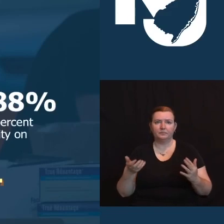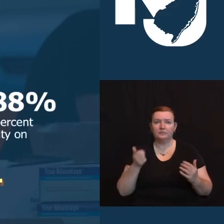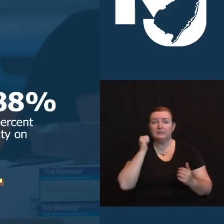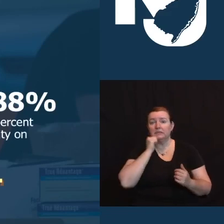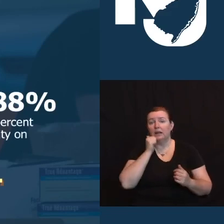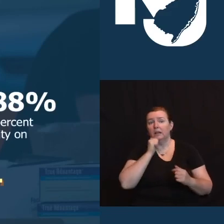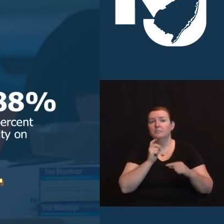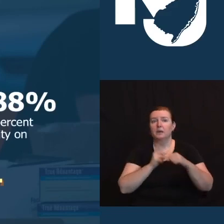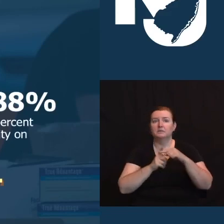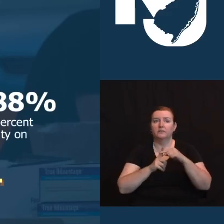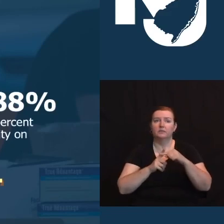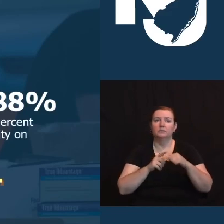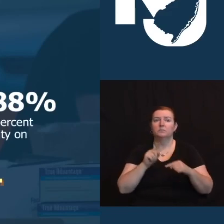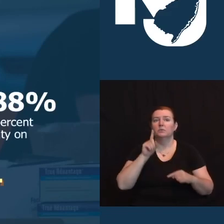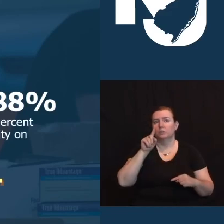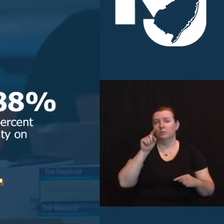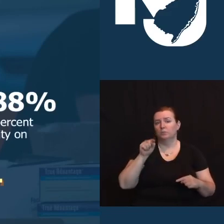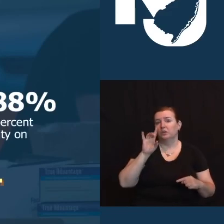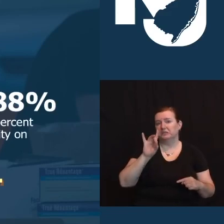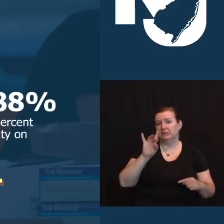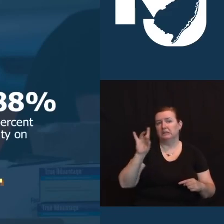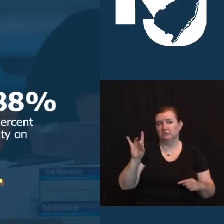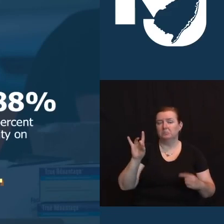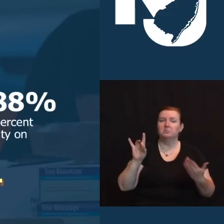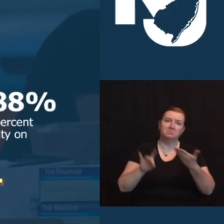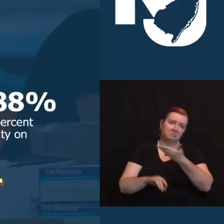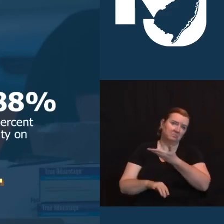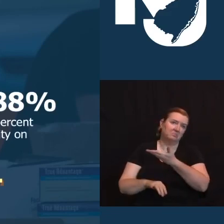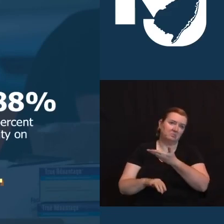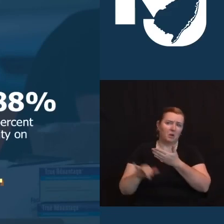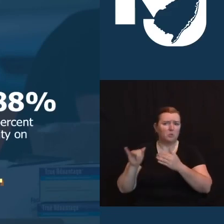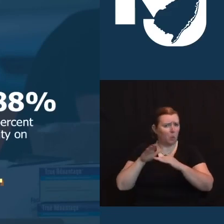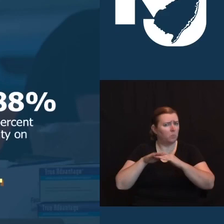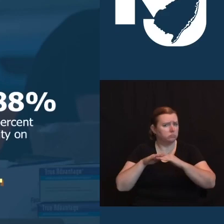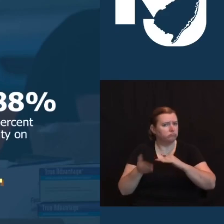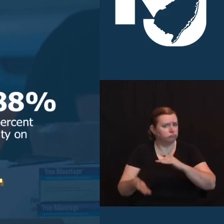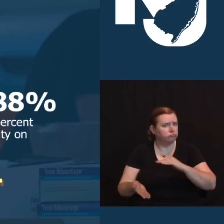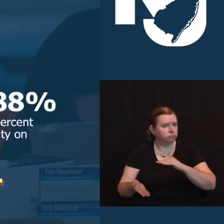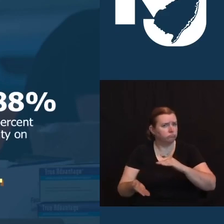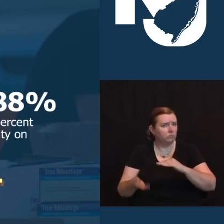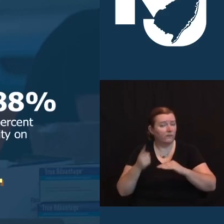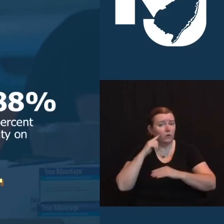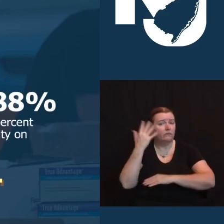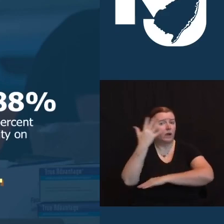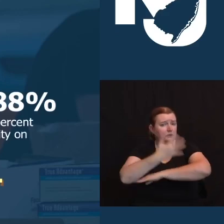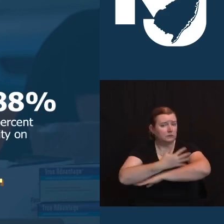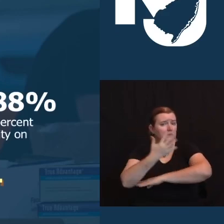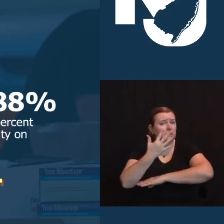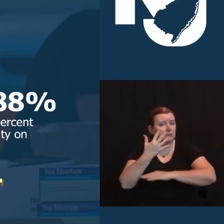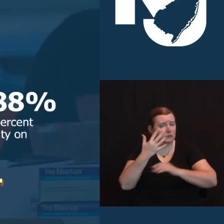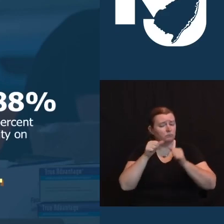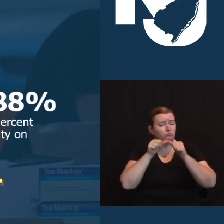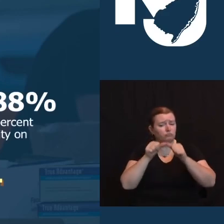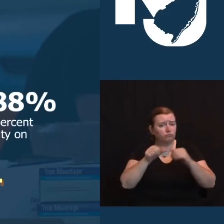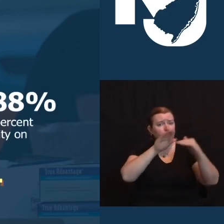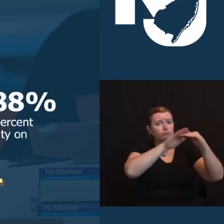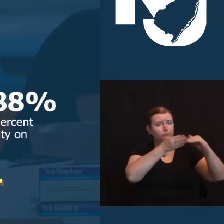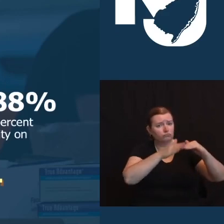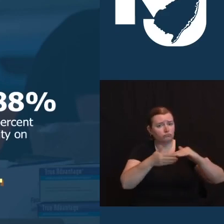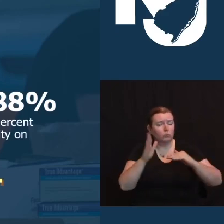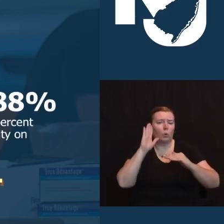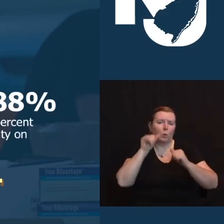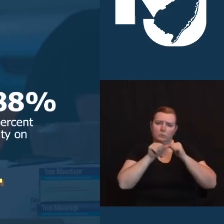is 1.88. That's also come down over the past 5 days each day. Let's hope it continues